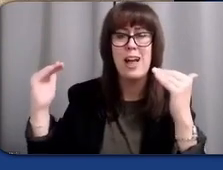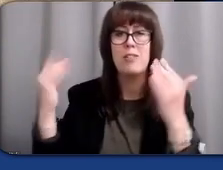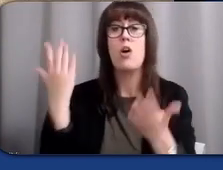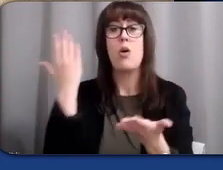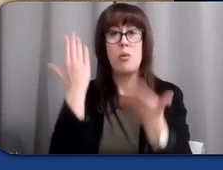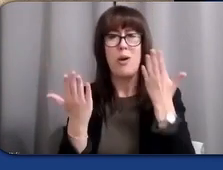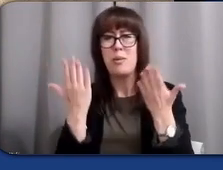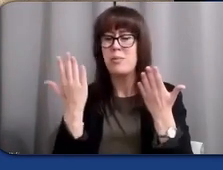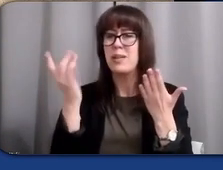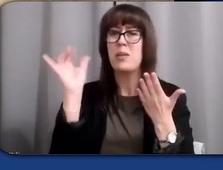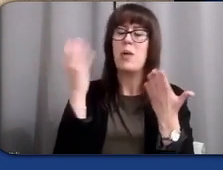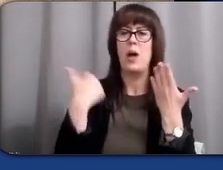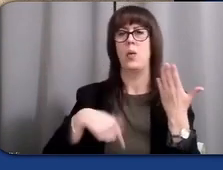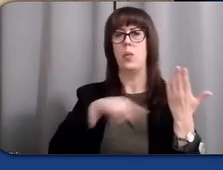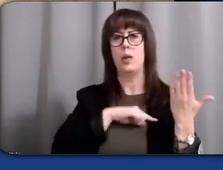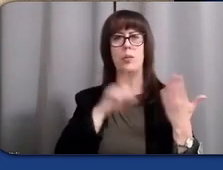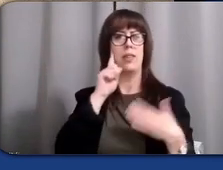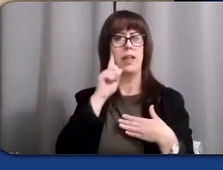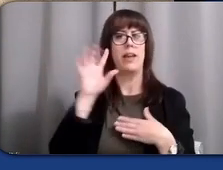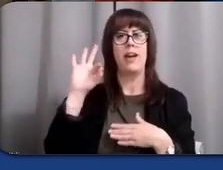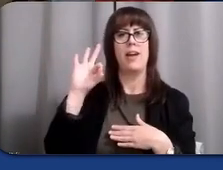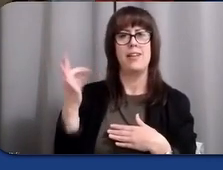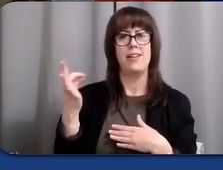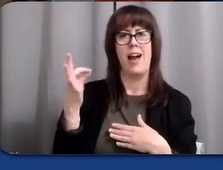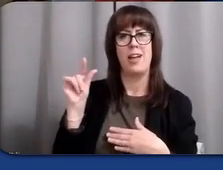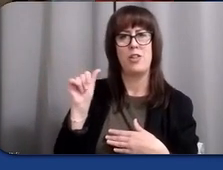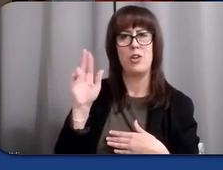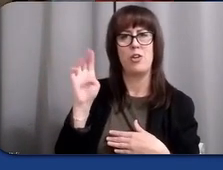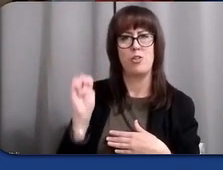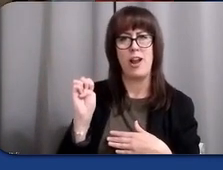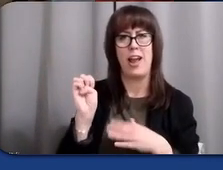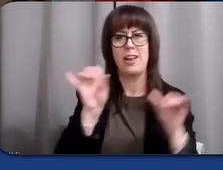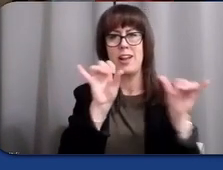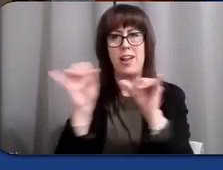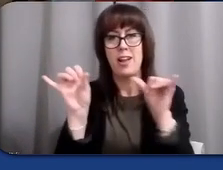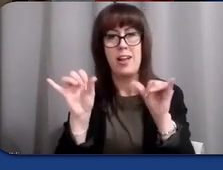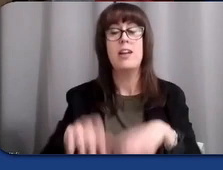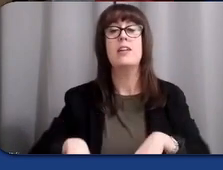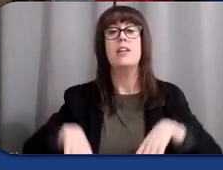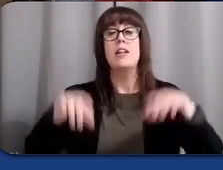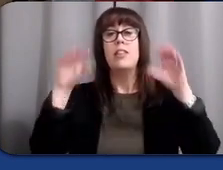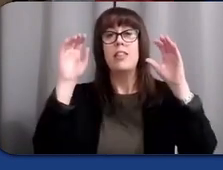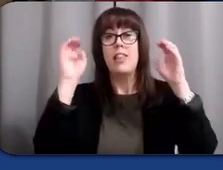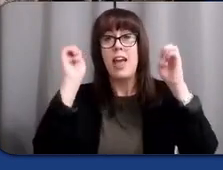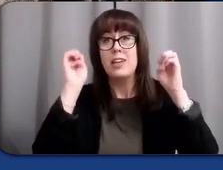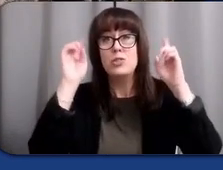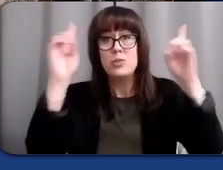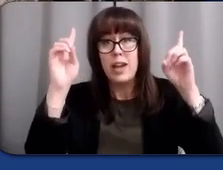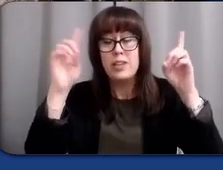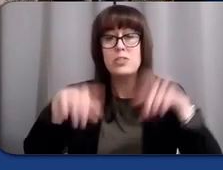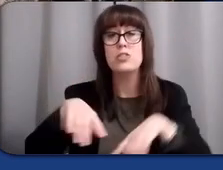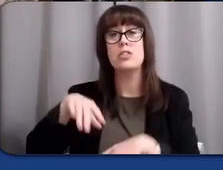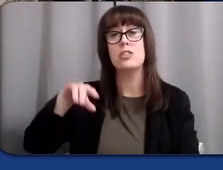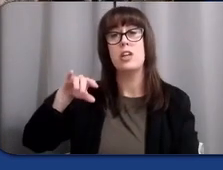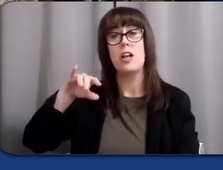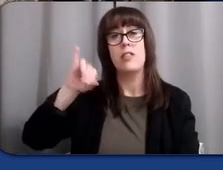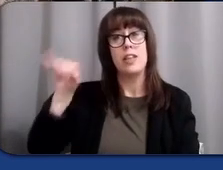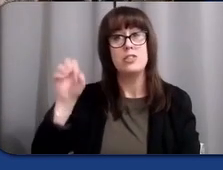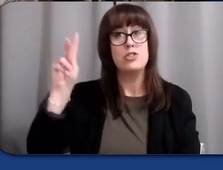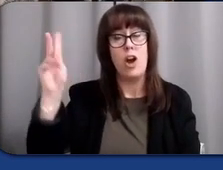grade. The education over there that Jock has provided blew me away.